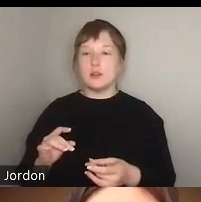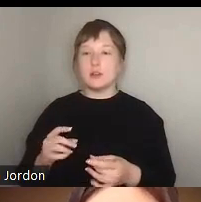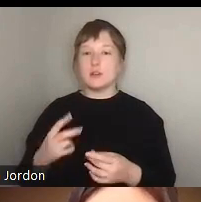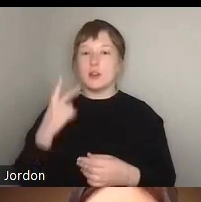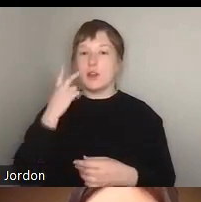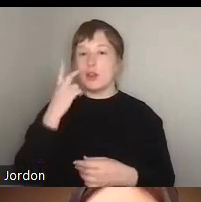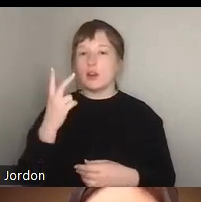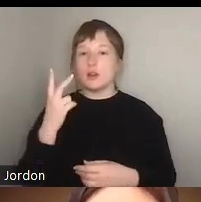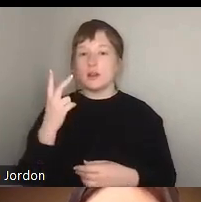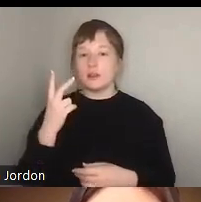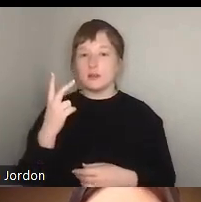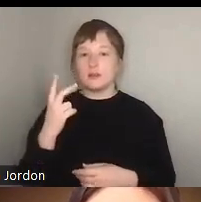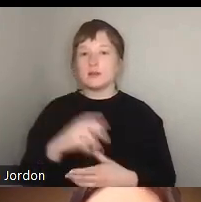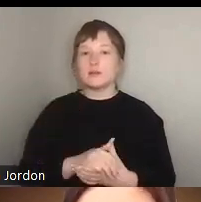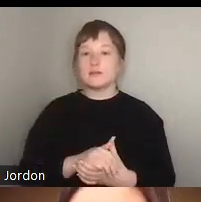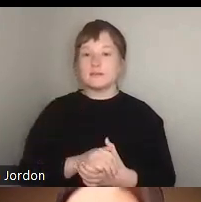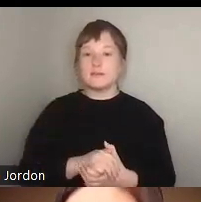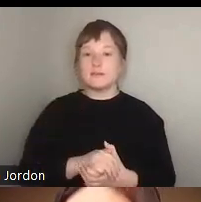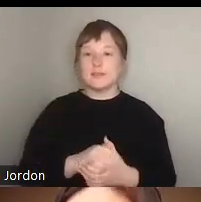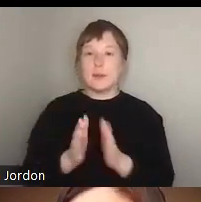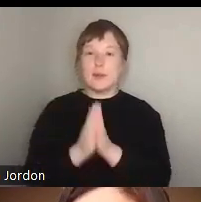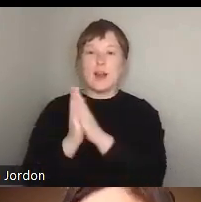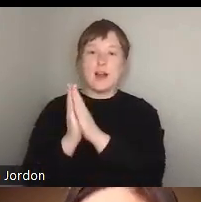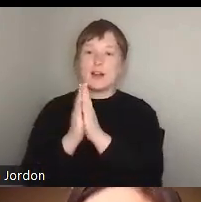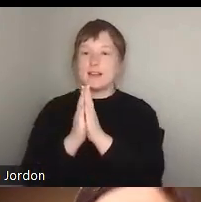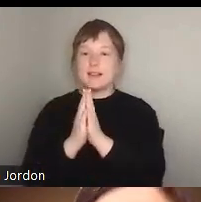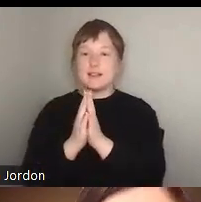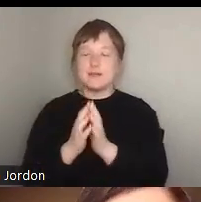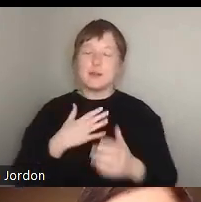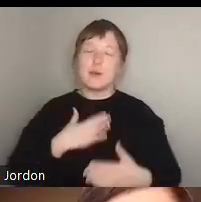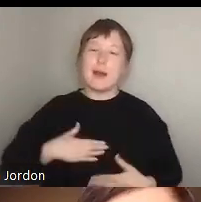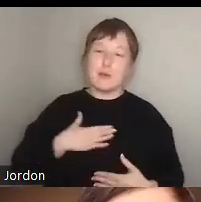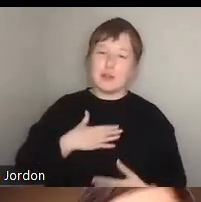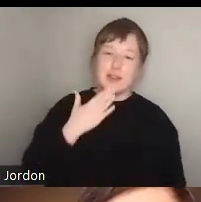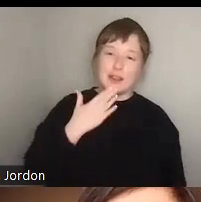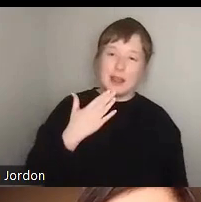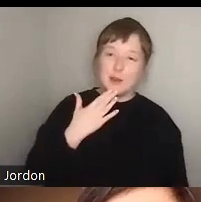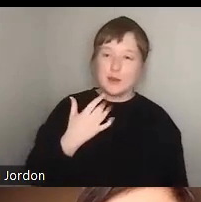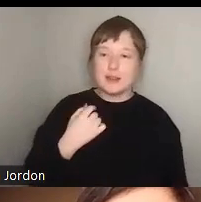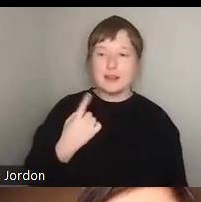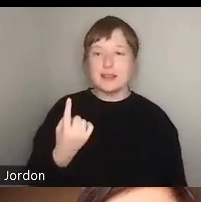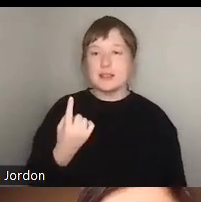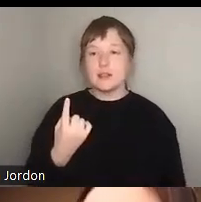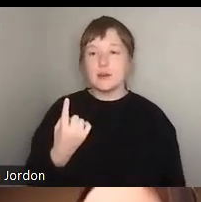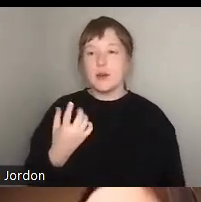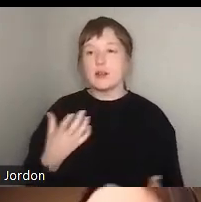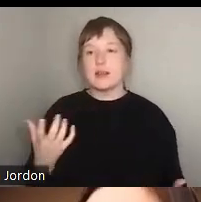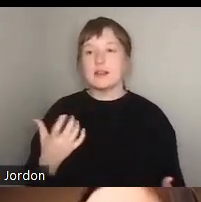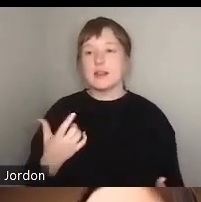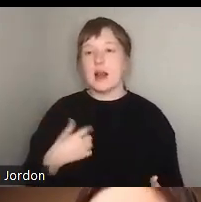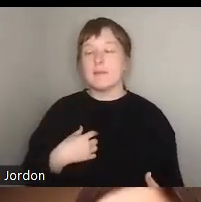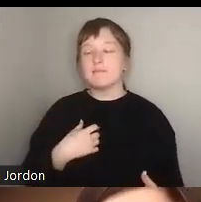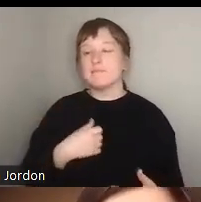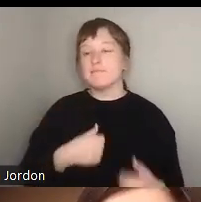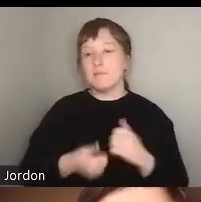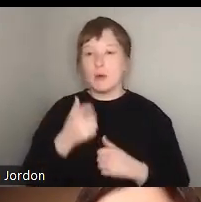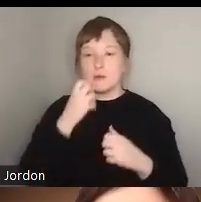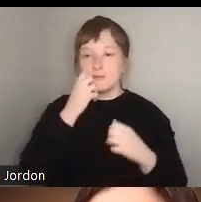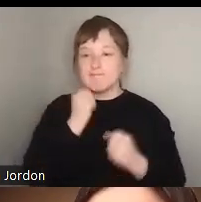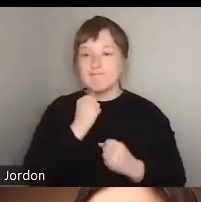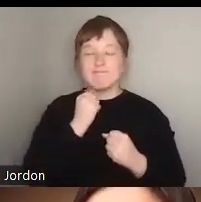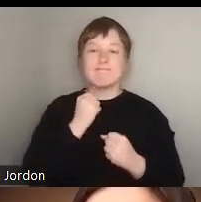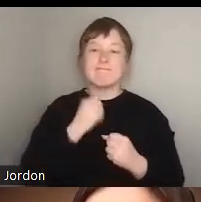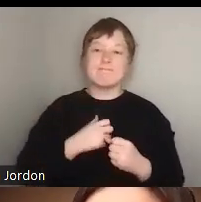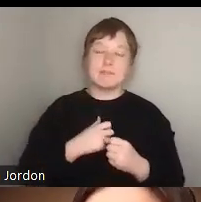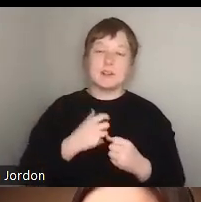love, that's nice. I appreciate it, guys. I really do. This is one of the things that I am most passionate talking about. So seeing that